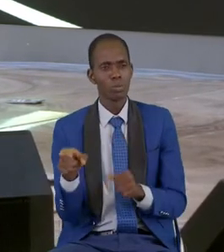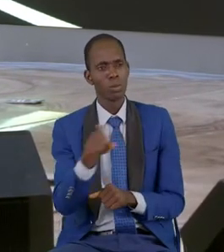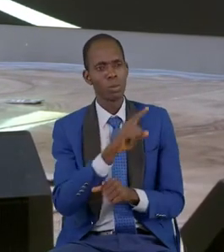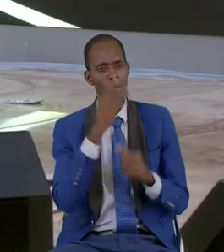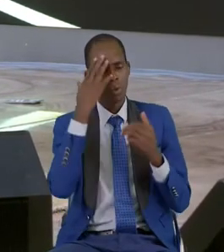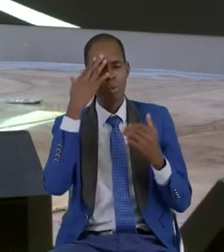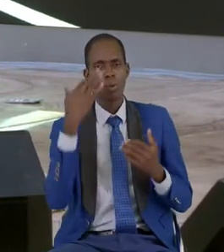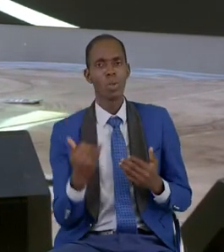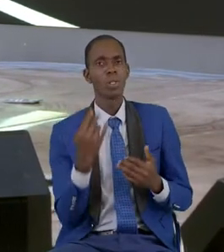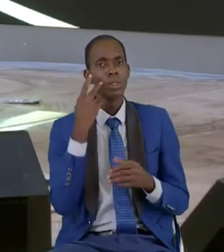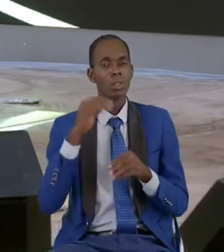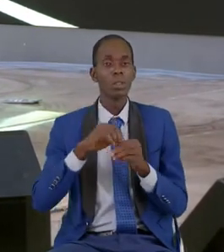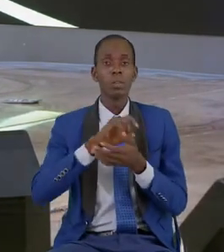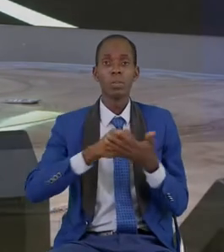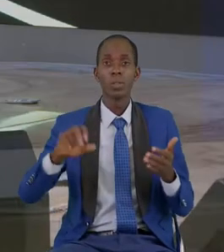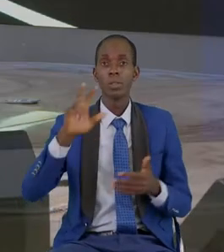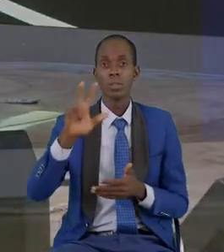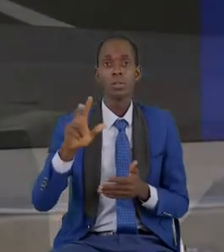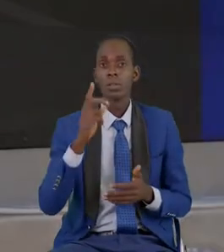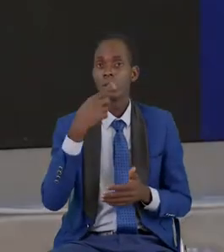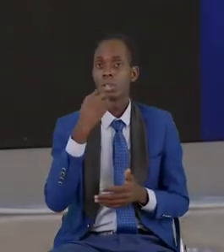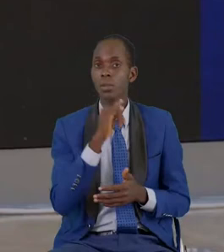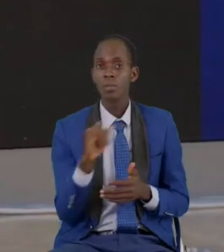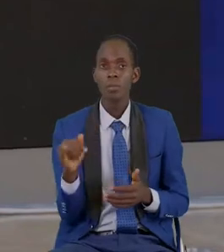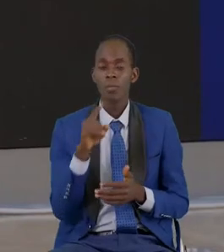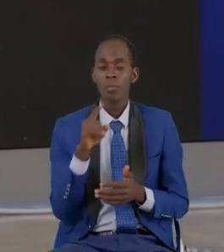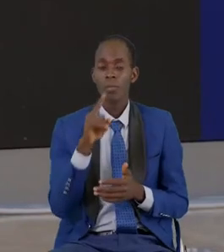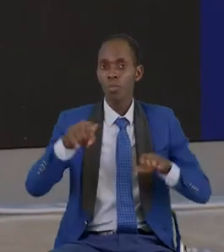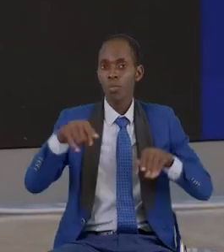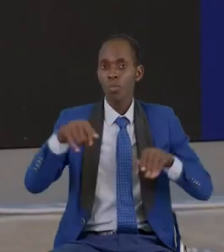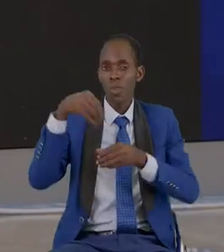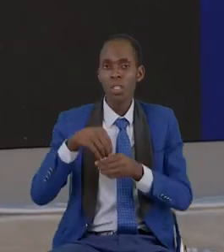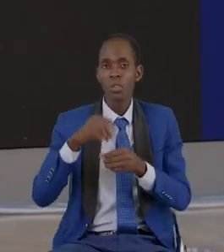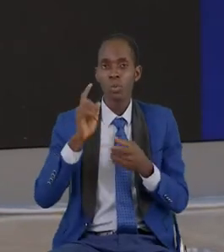3 it says, saying, thou wentest into men